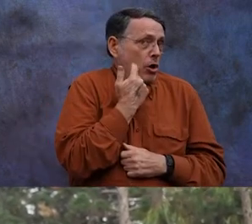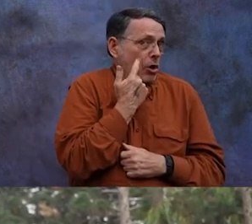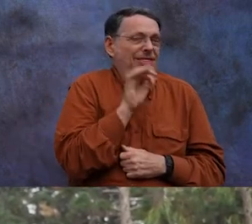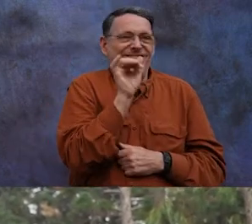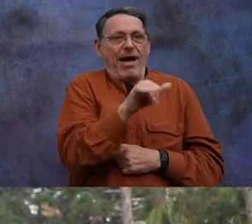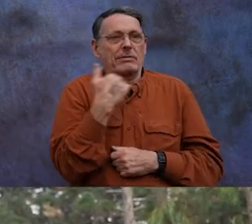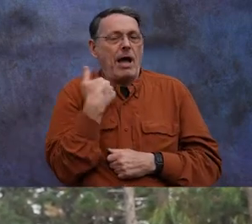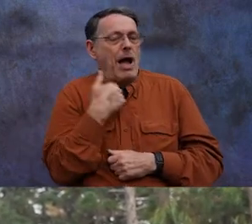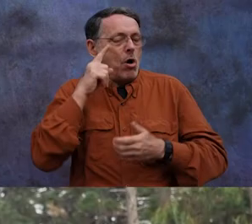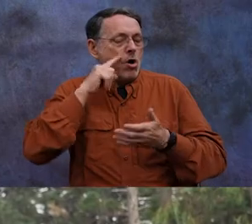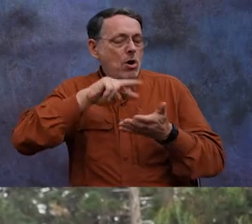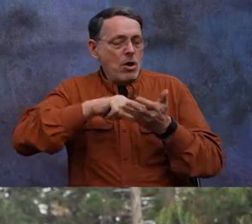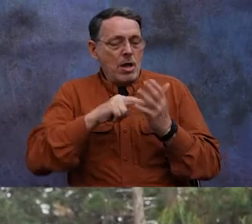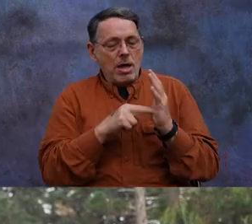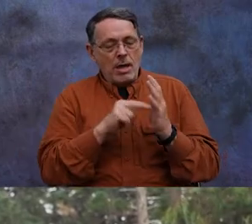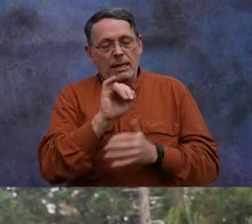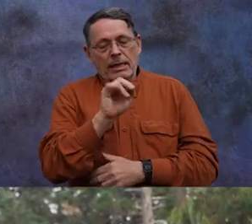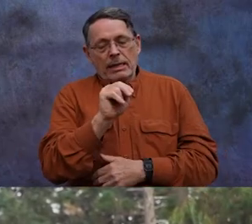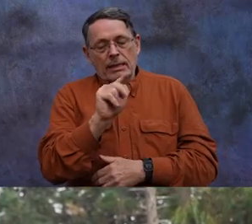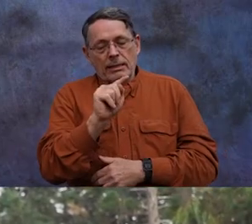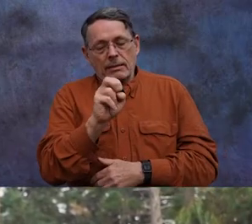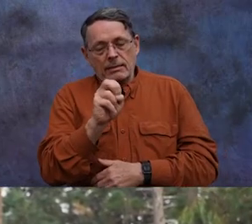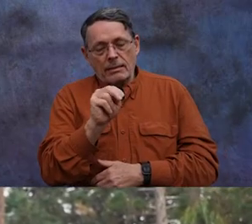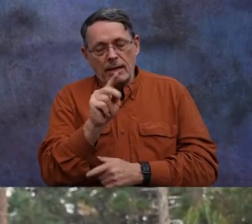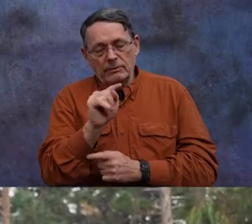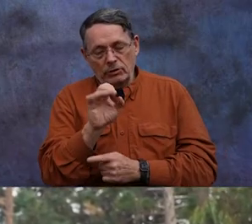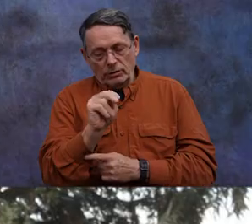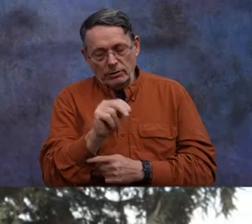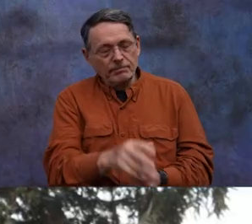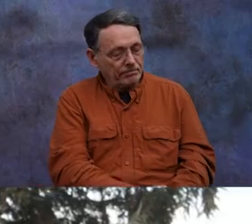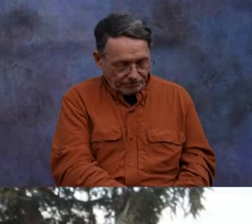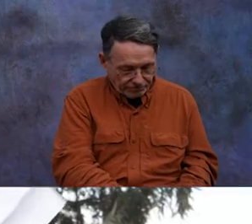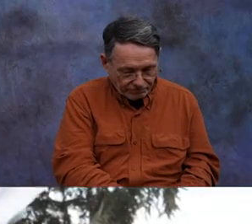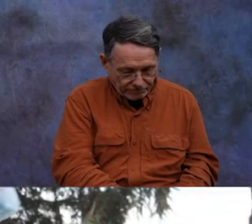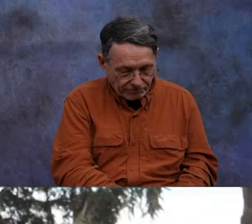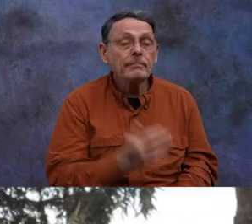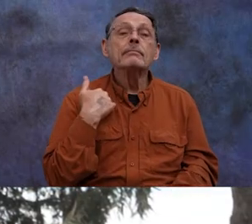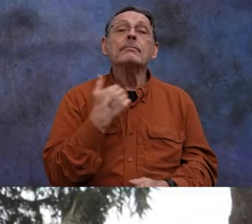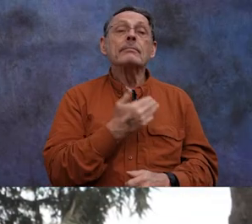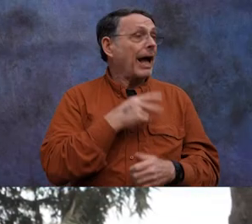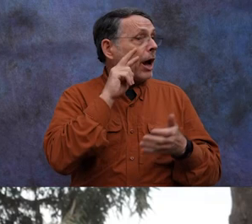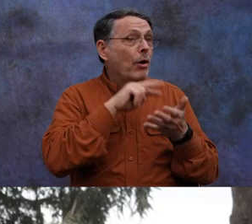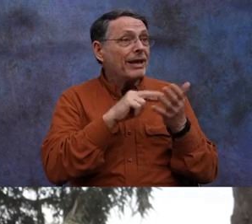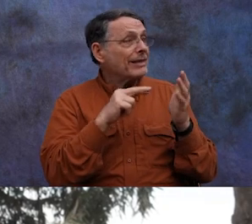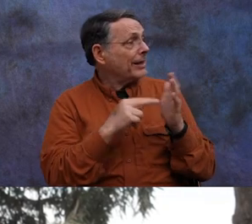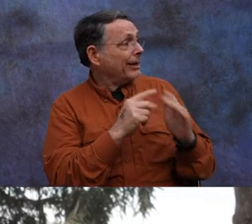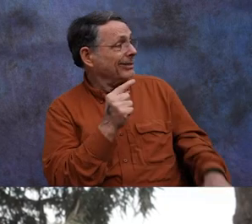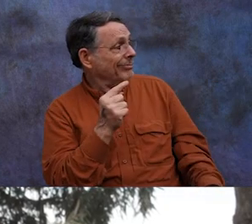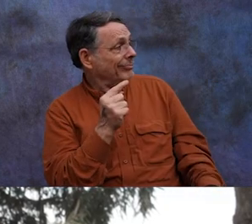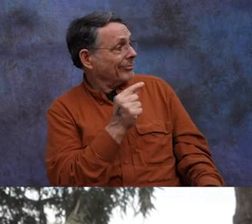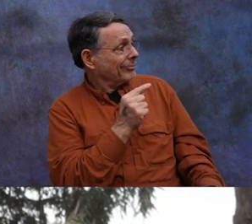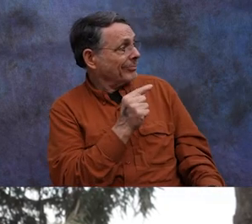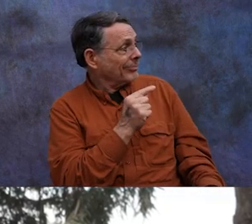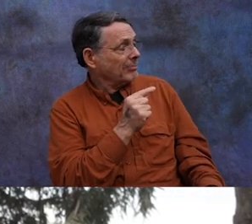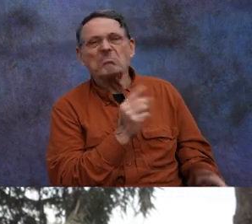ready? Shall tell we? Tell us your intention. Yeah, tell us the intention. Not my intention. Our intention, and it's right up there, is